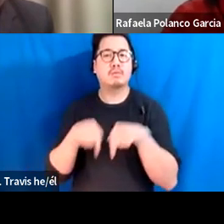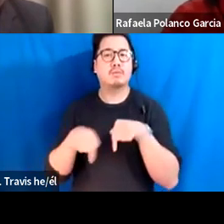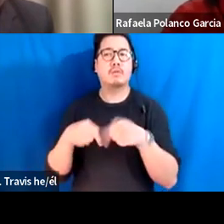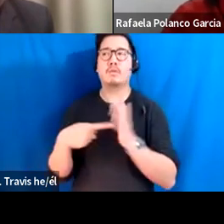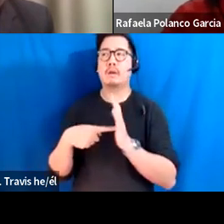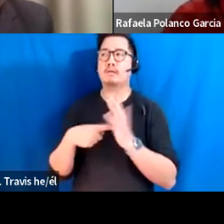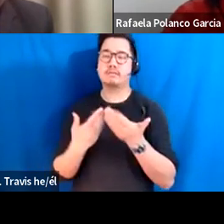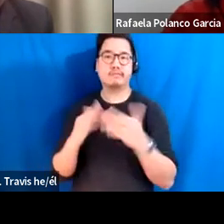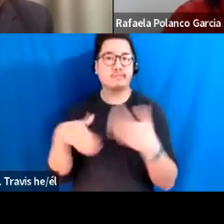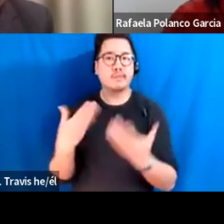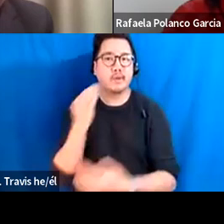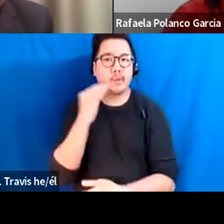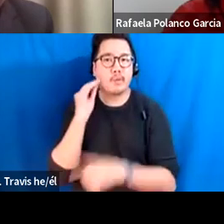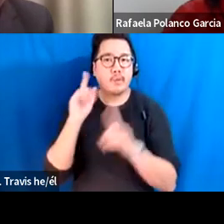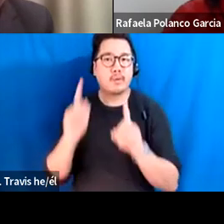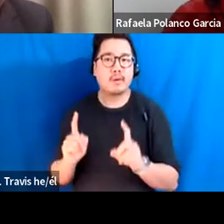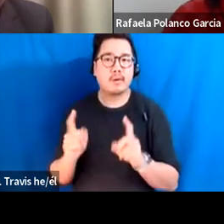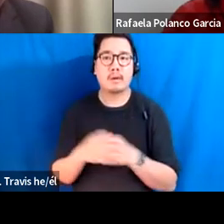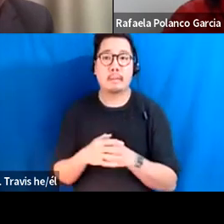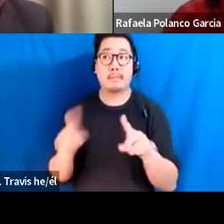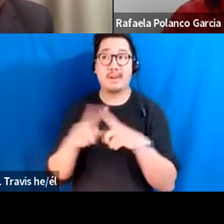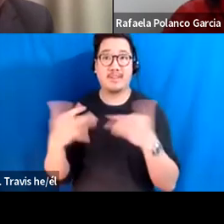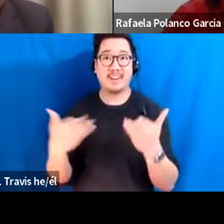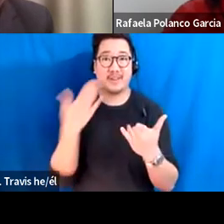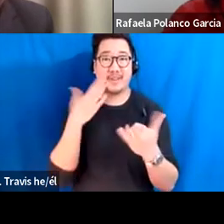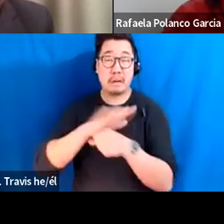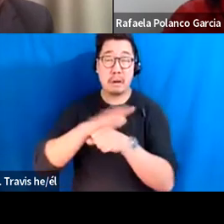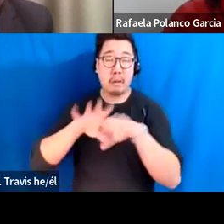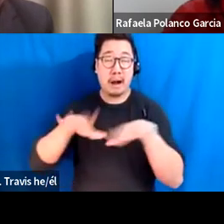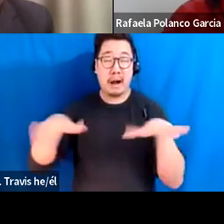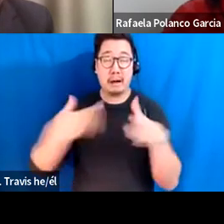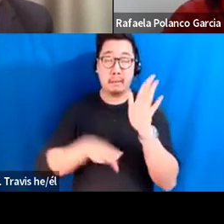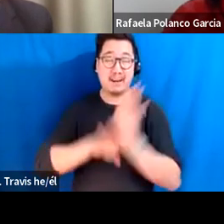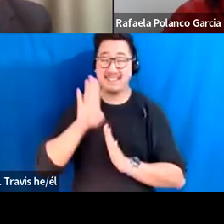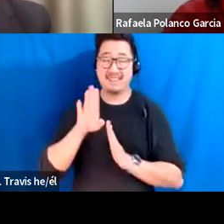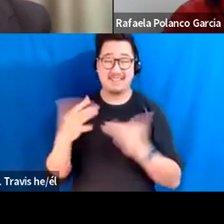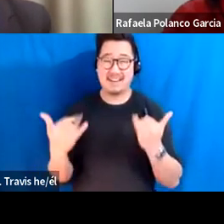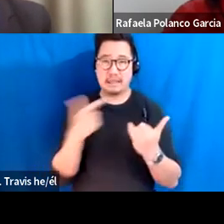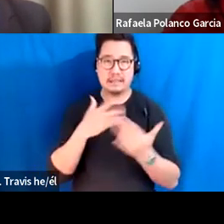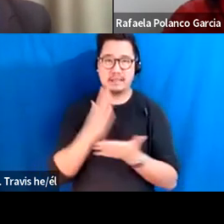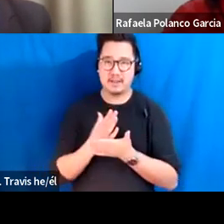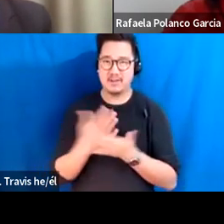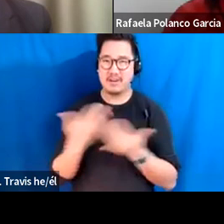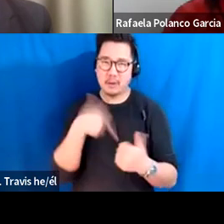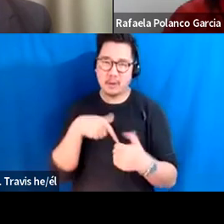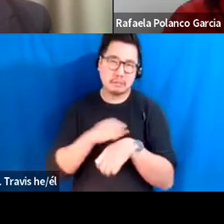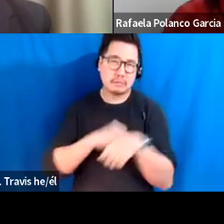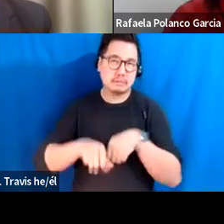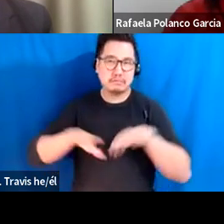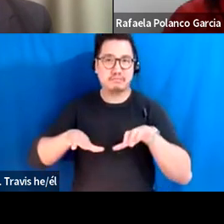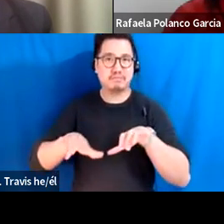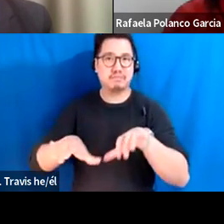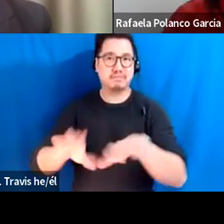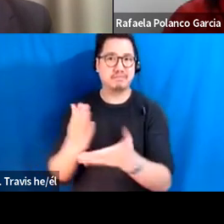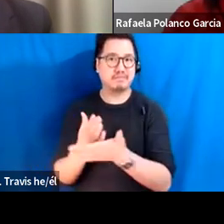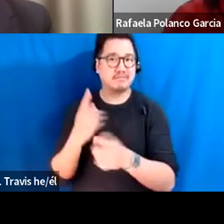test but certainly not in surge when you're in surge you want to give all your effort right um so it's really